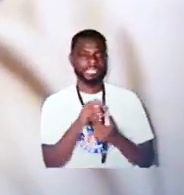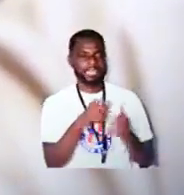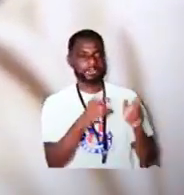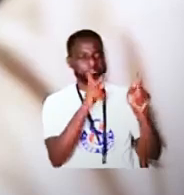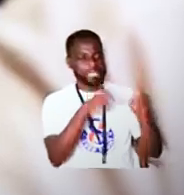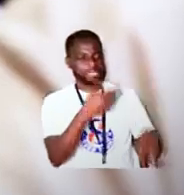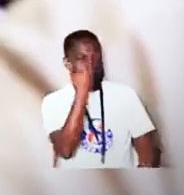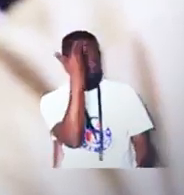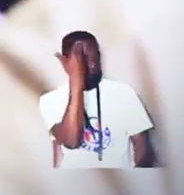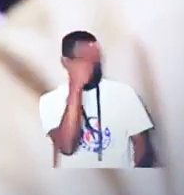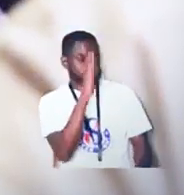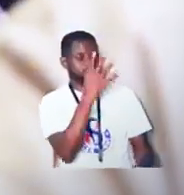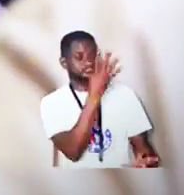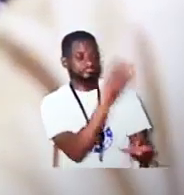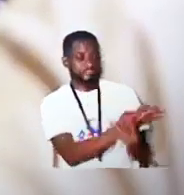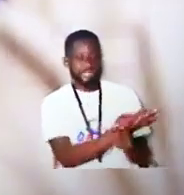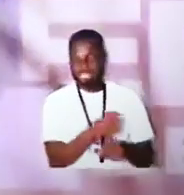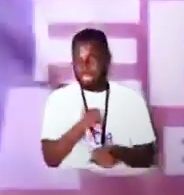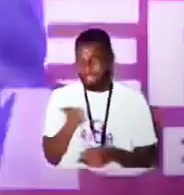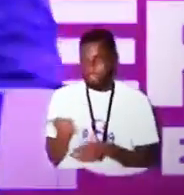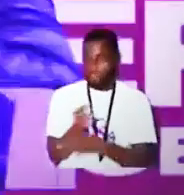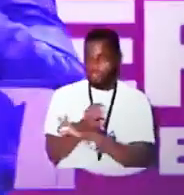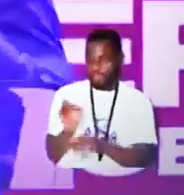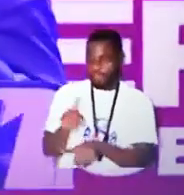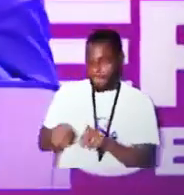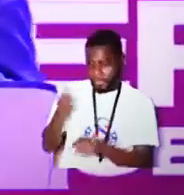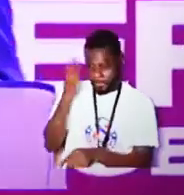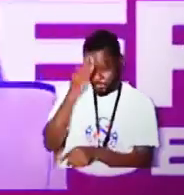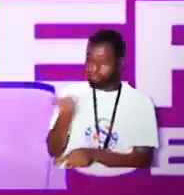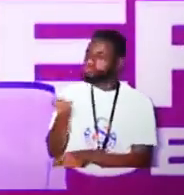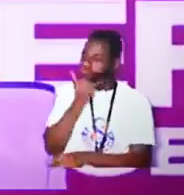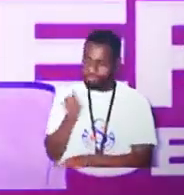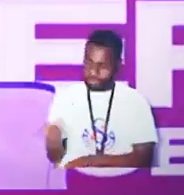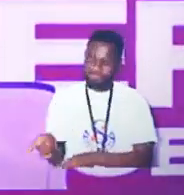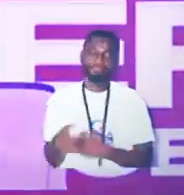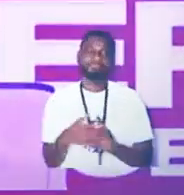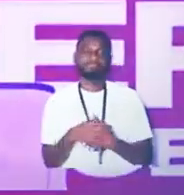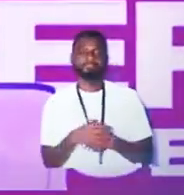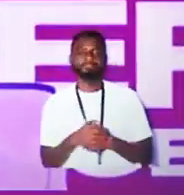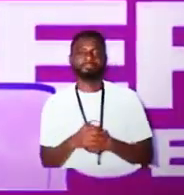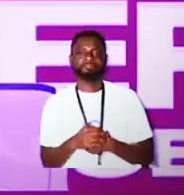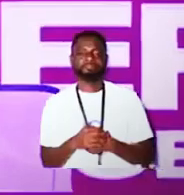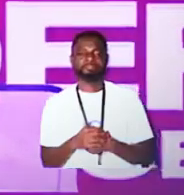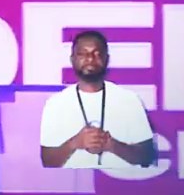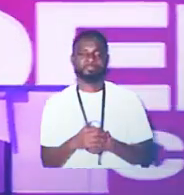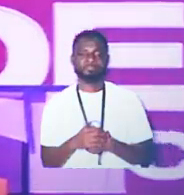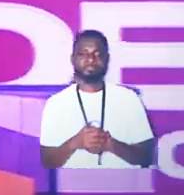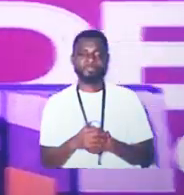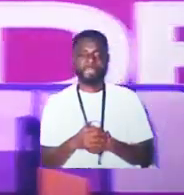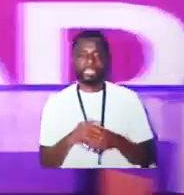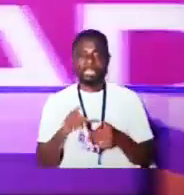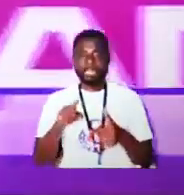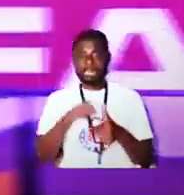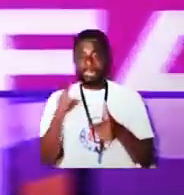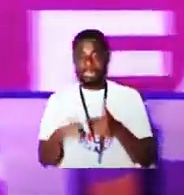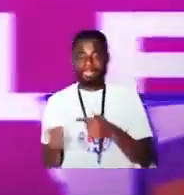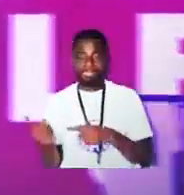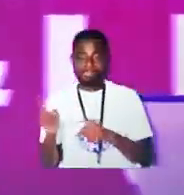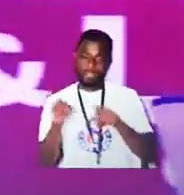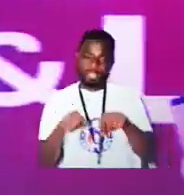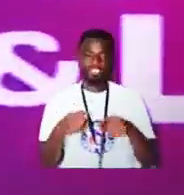jail. And then you are acquitted, discharged, and released. The following day, it comes to you. You see that I did very